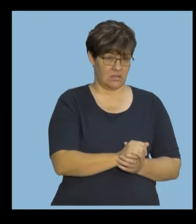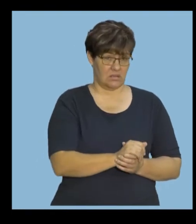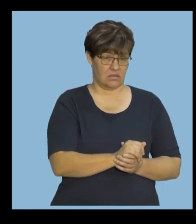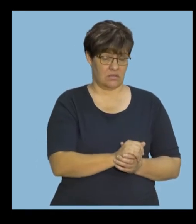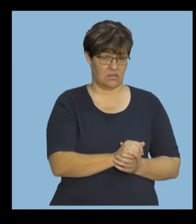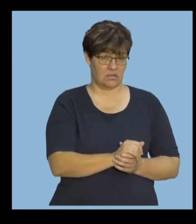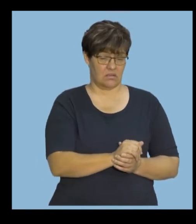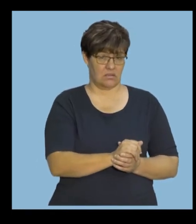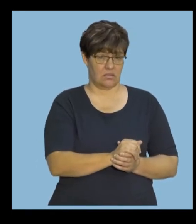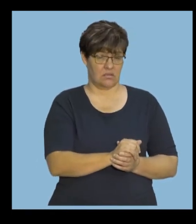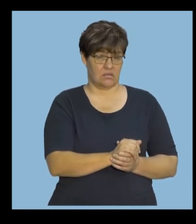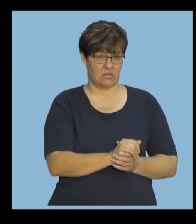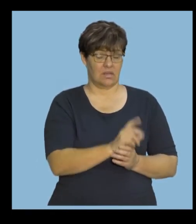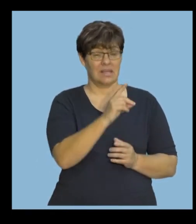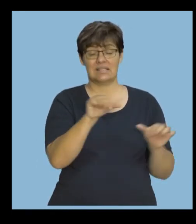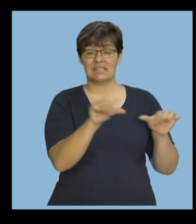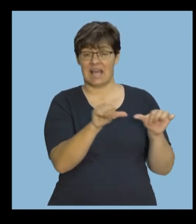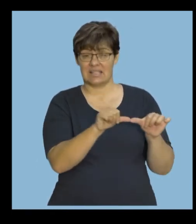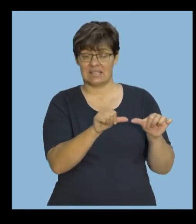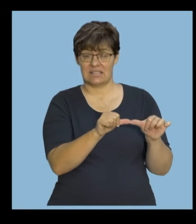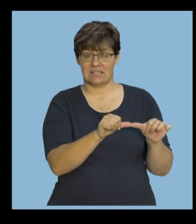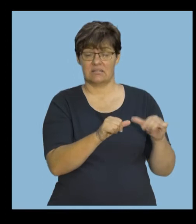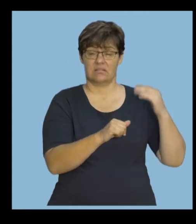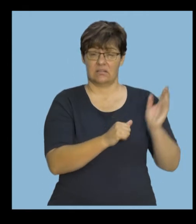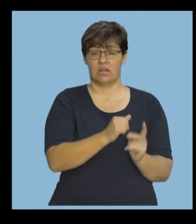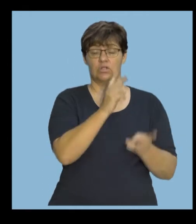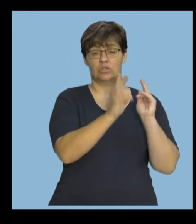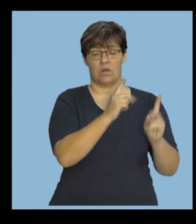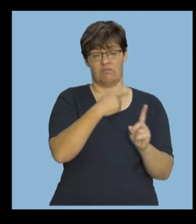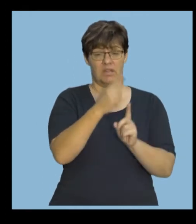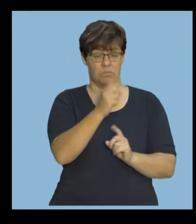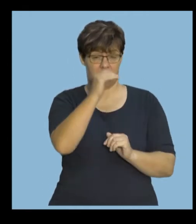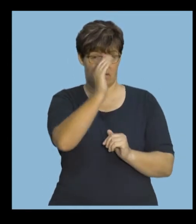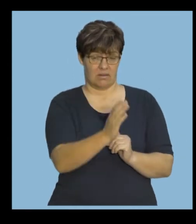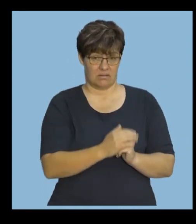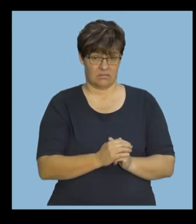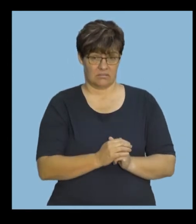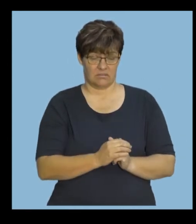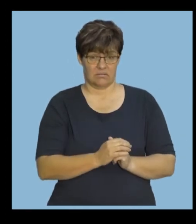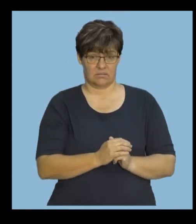quarter. What is data size? 12 plus 1,